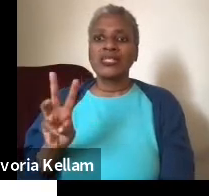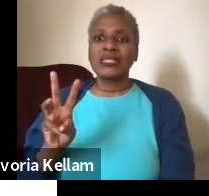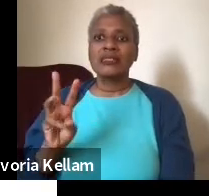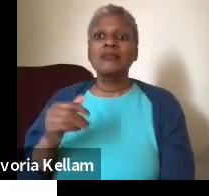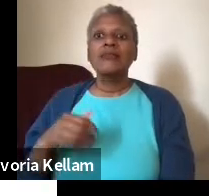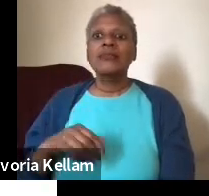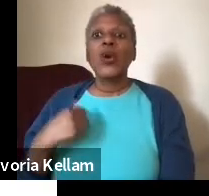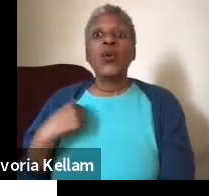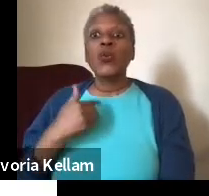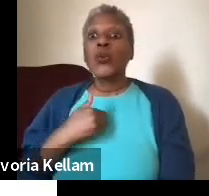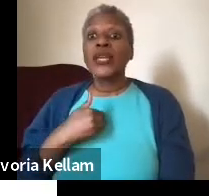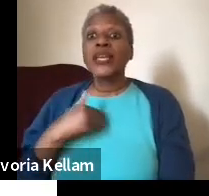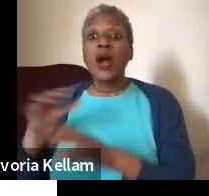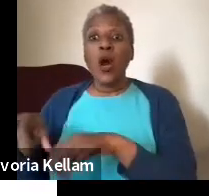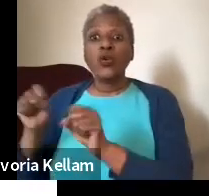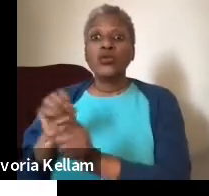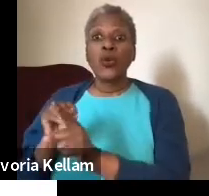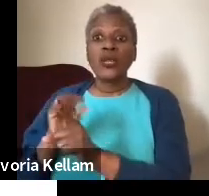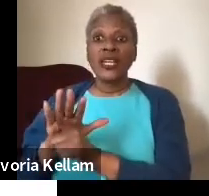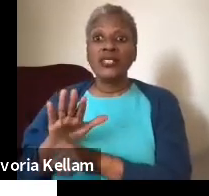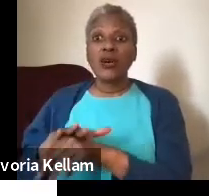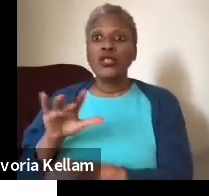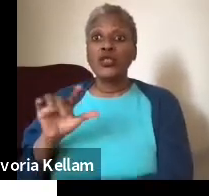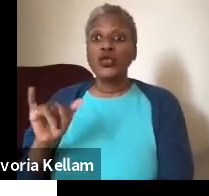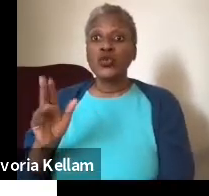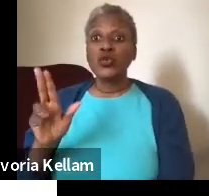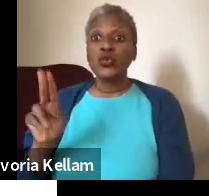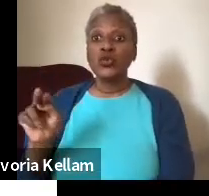their 2-year term on July the 1st.